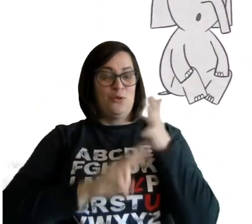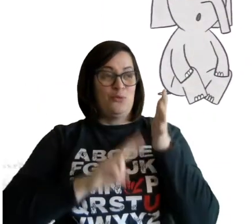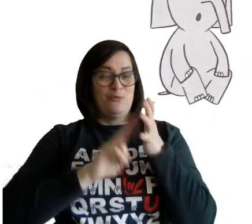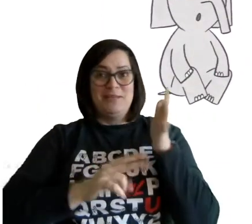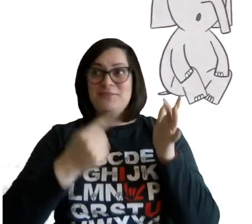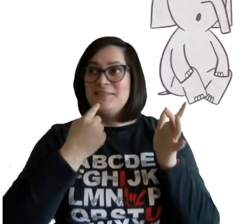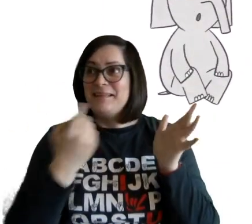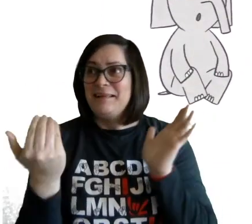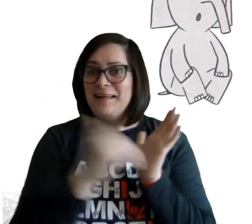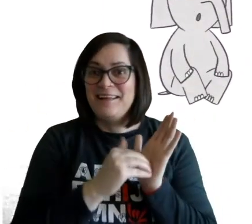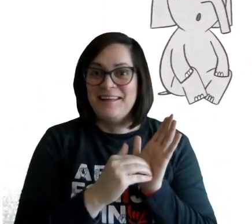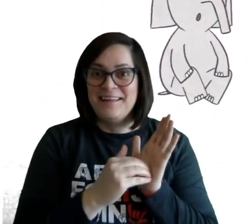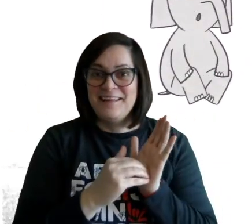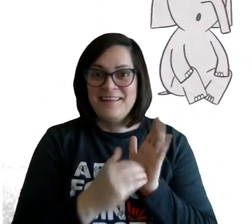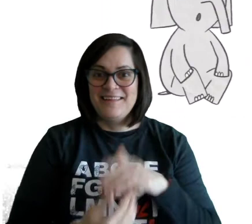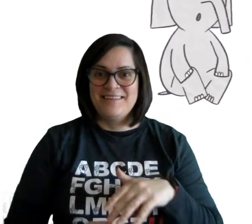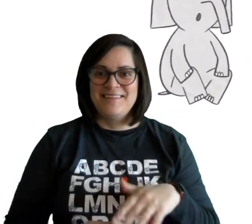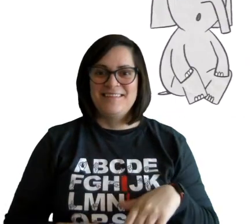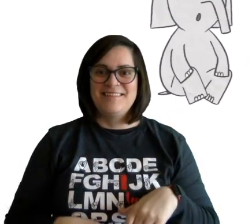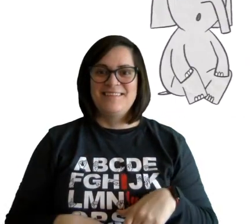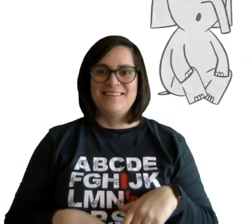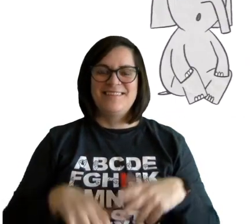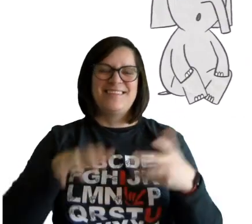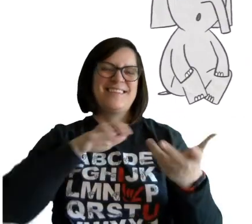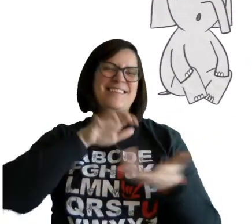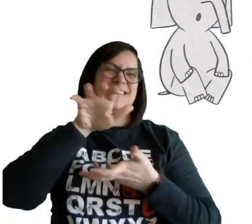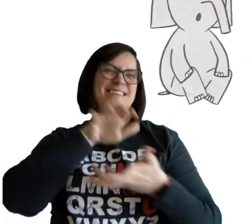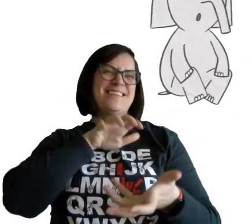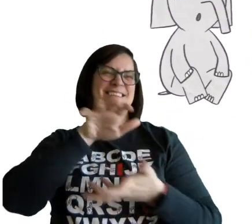Oh! The reader said it again!